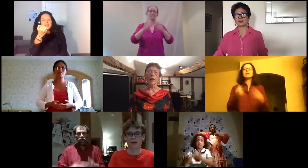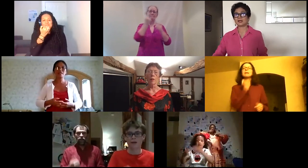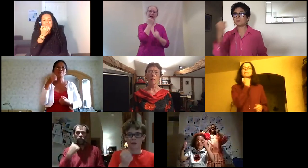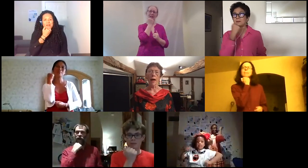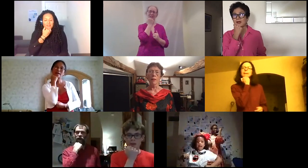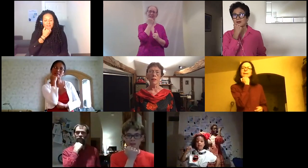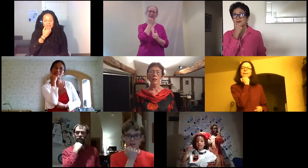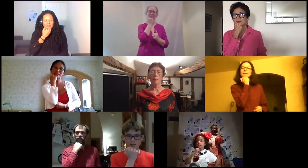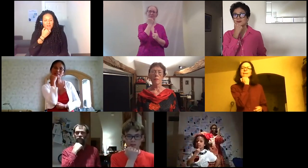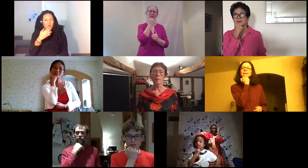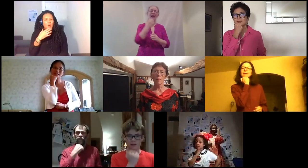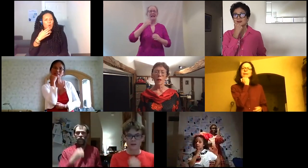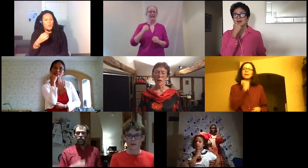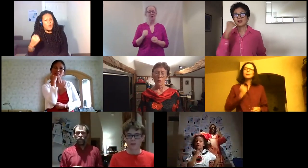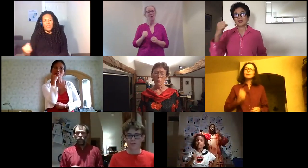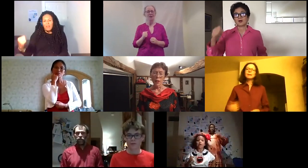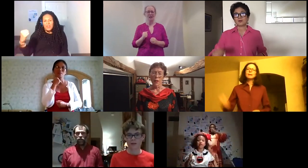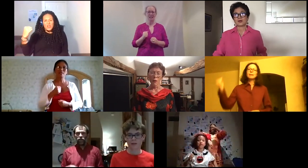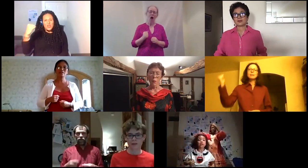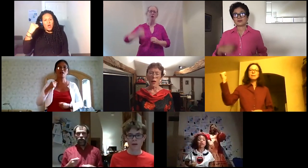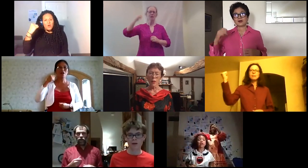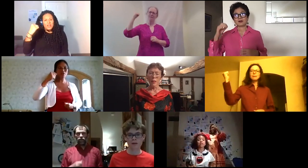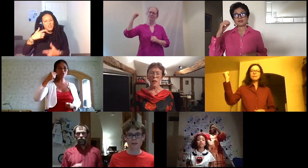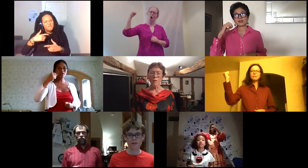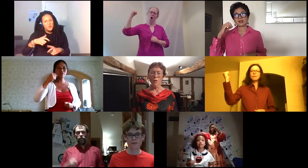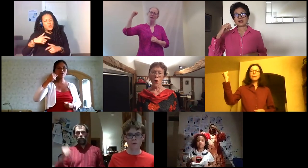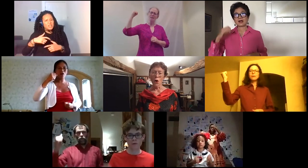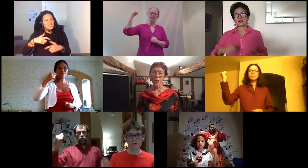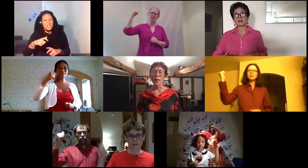engineering, past. With courage and